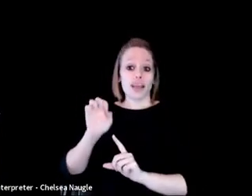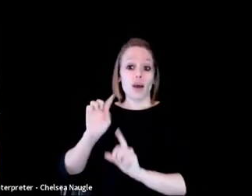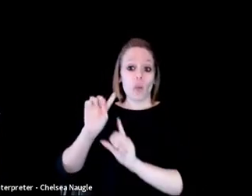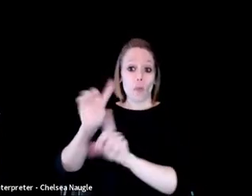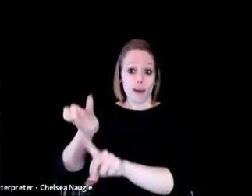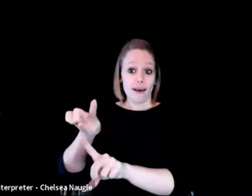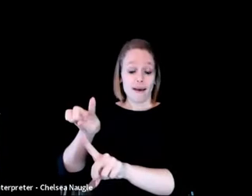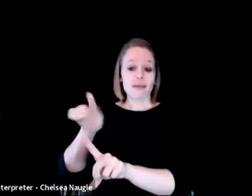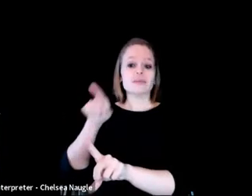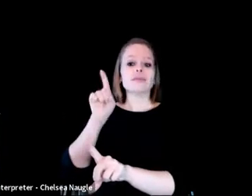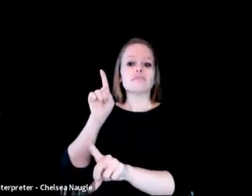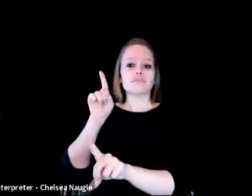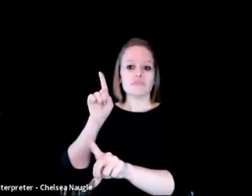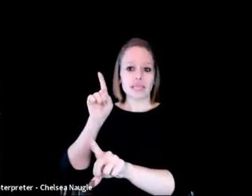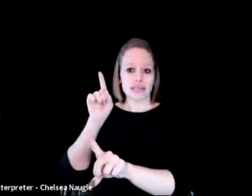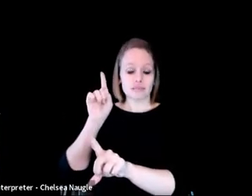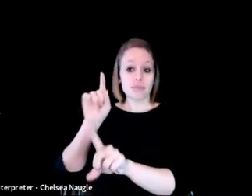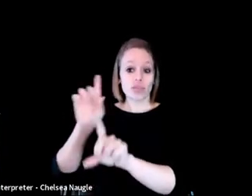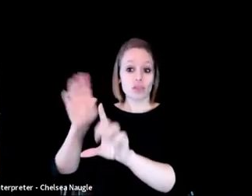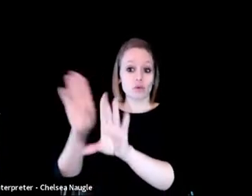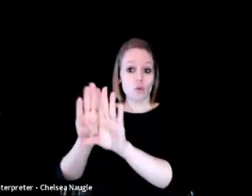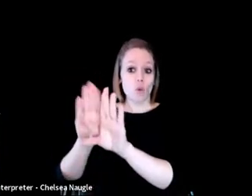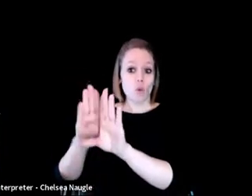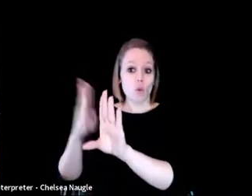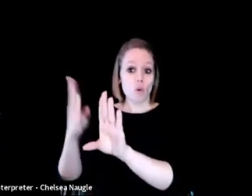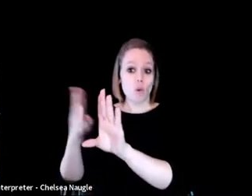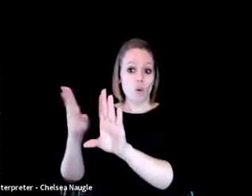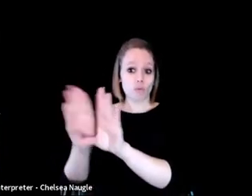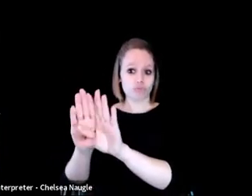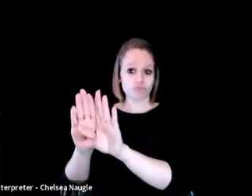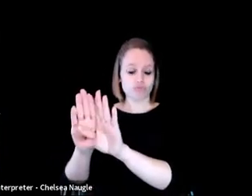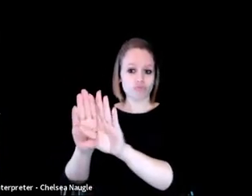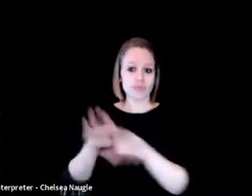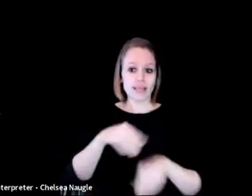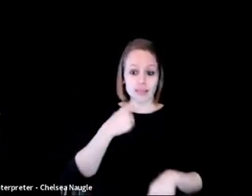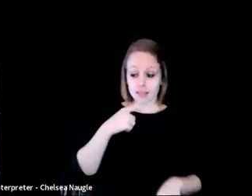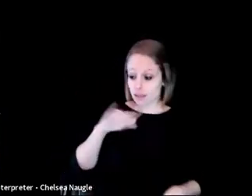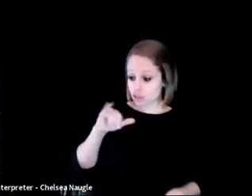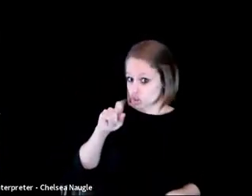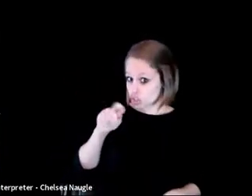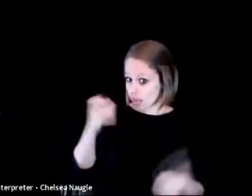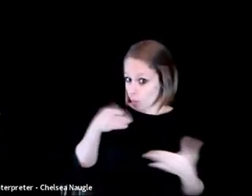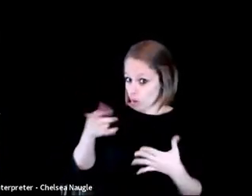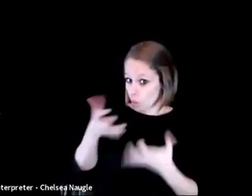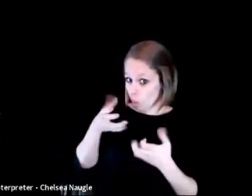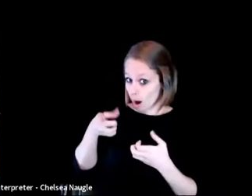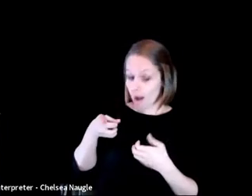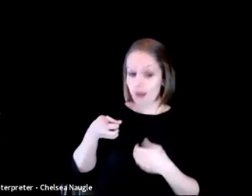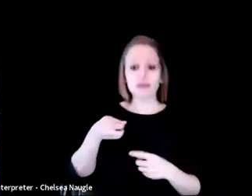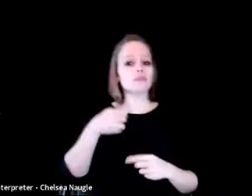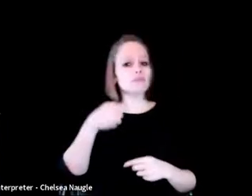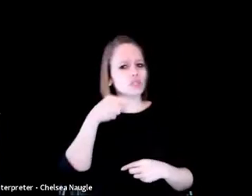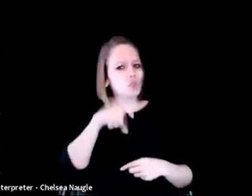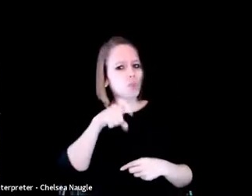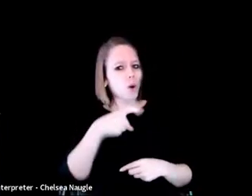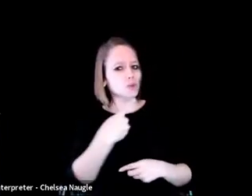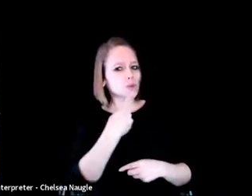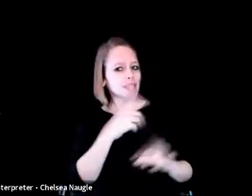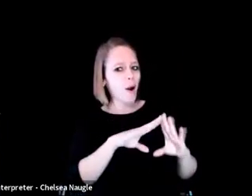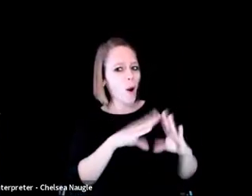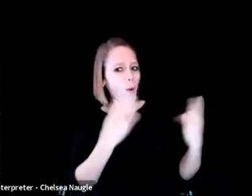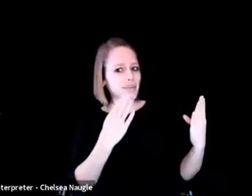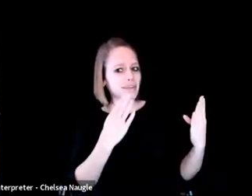they got to a closed door, and they said, Jet, what do you want? And she was supposed to say open, so that they would open the door.